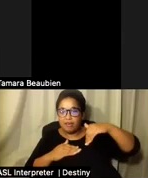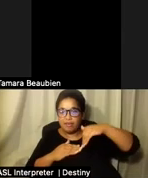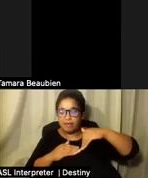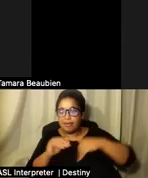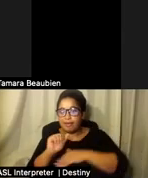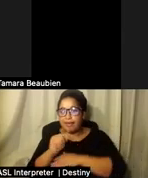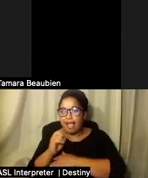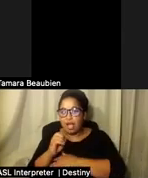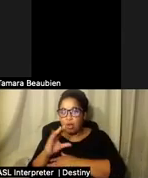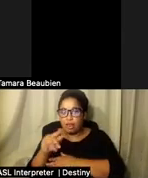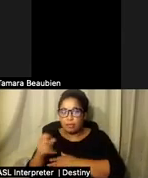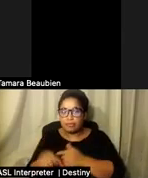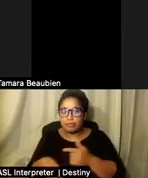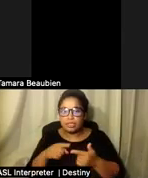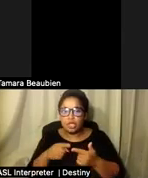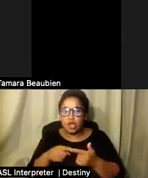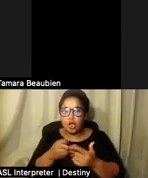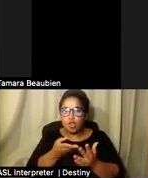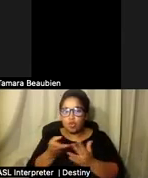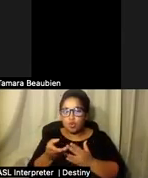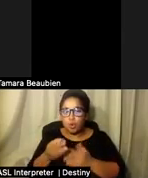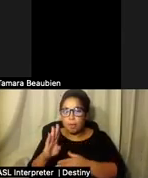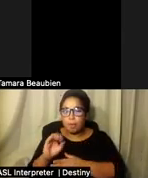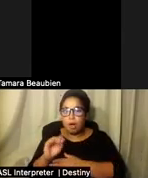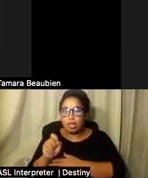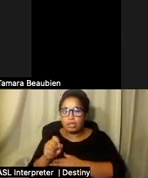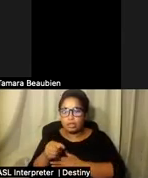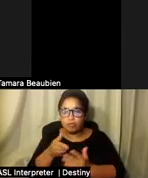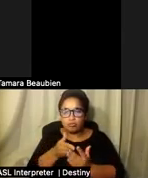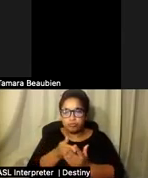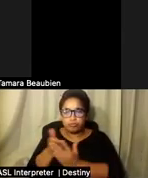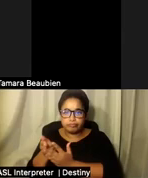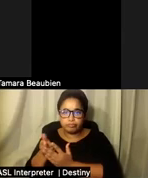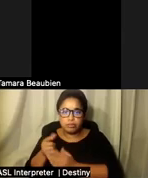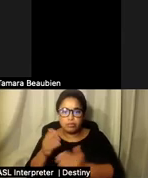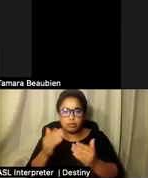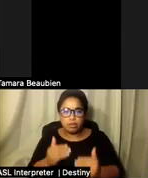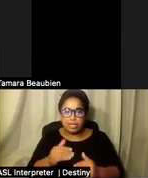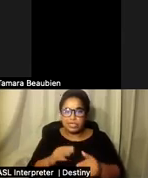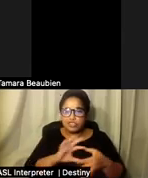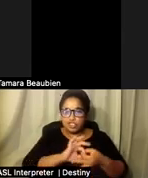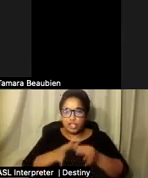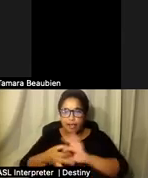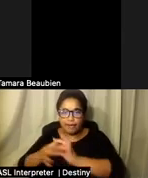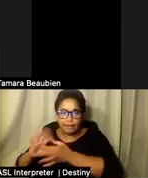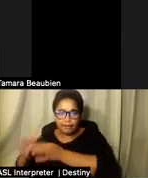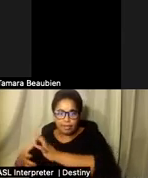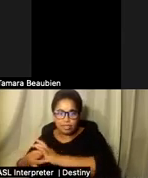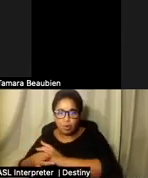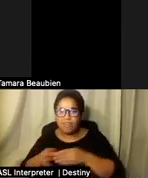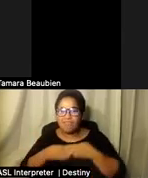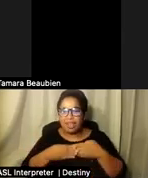one of them's in question two. So you can go ahead and submit your poll and answer those questions and